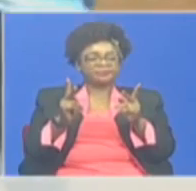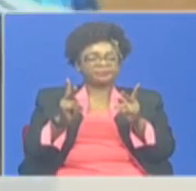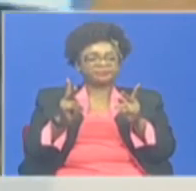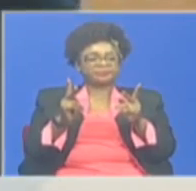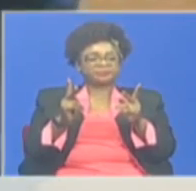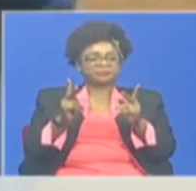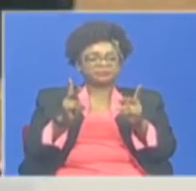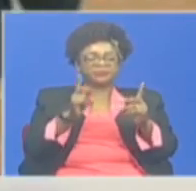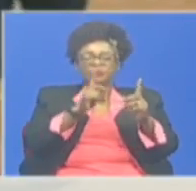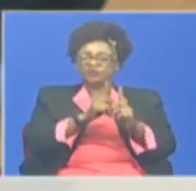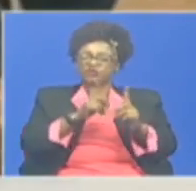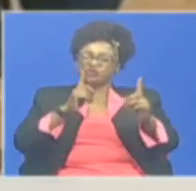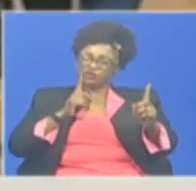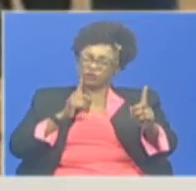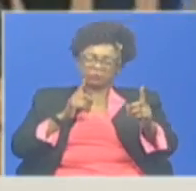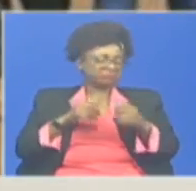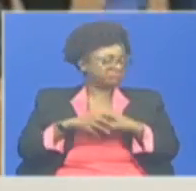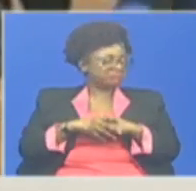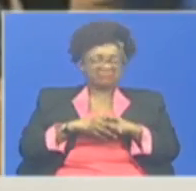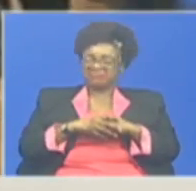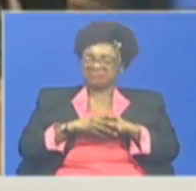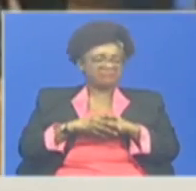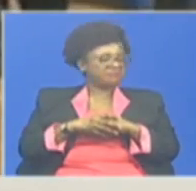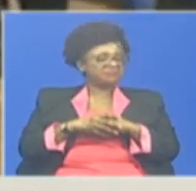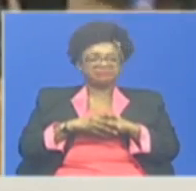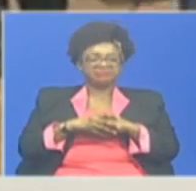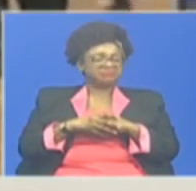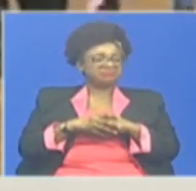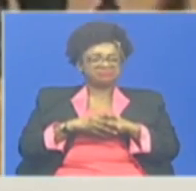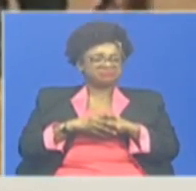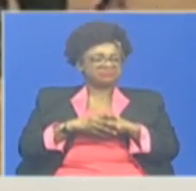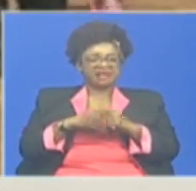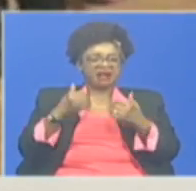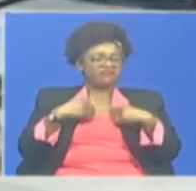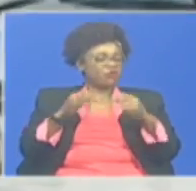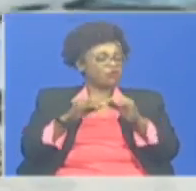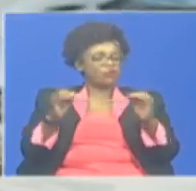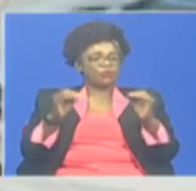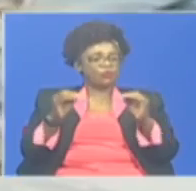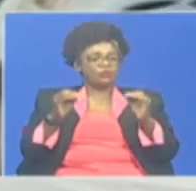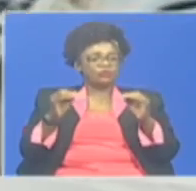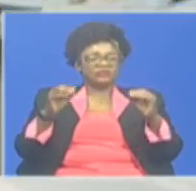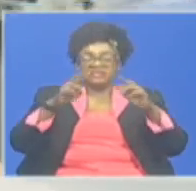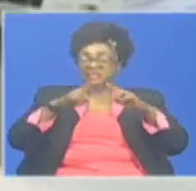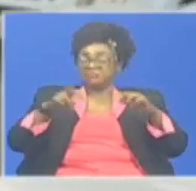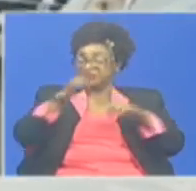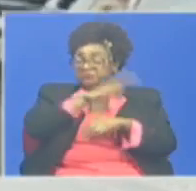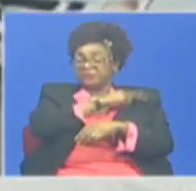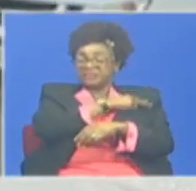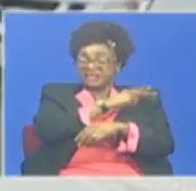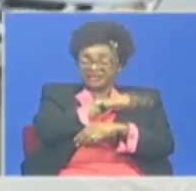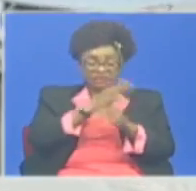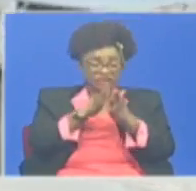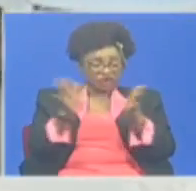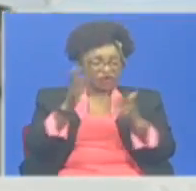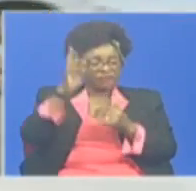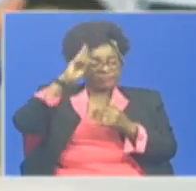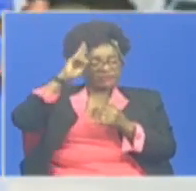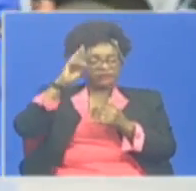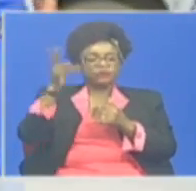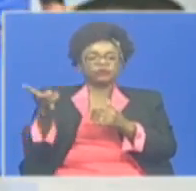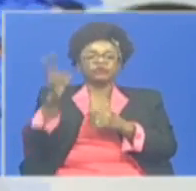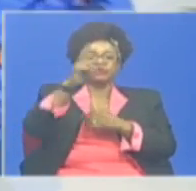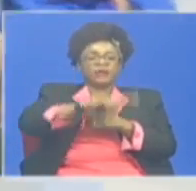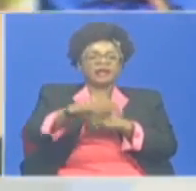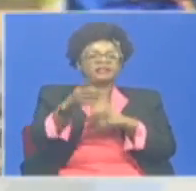social distancing is still a distant idea. The Inspector General of Police, Hilary Mutembai, who is on a 2-day tour